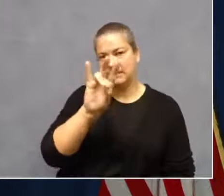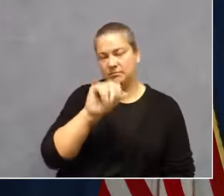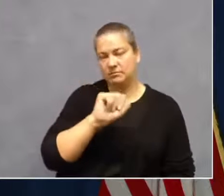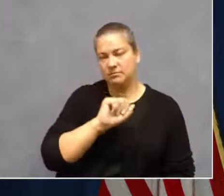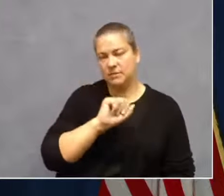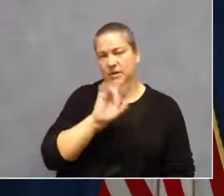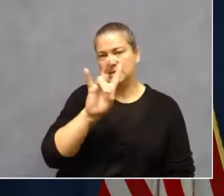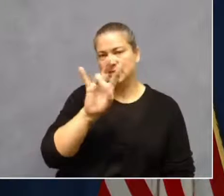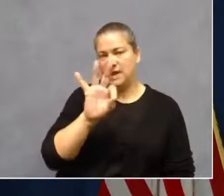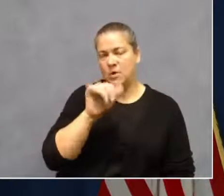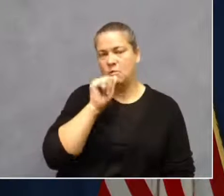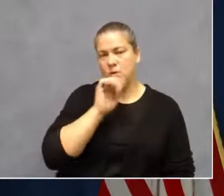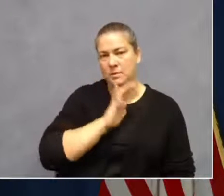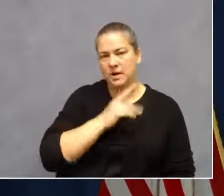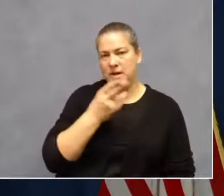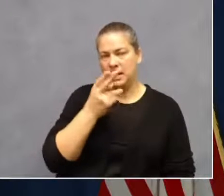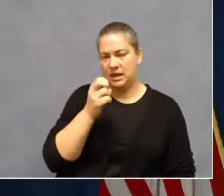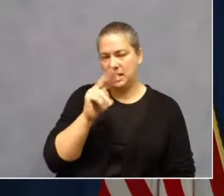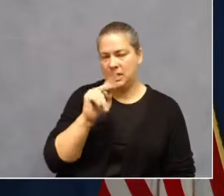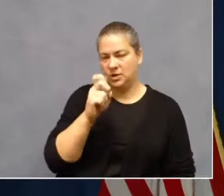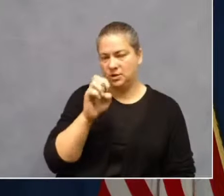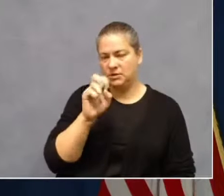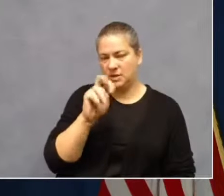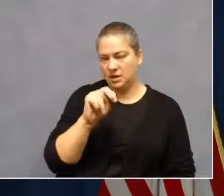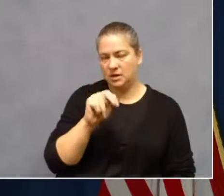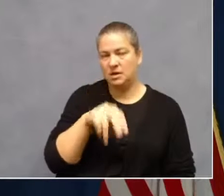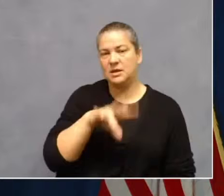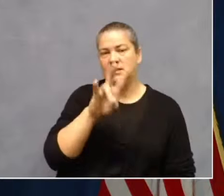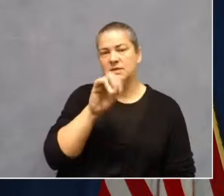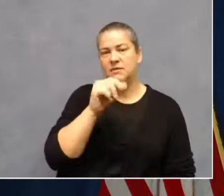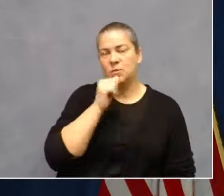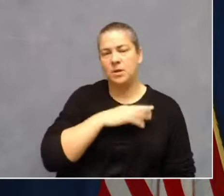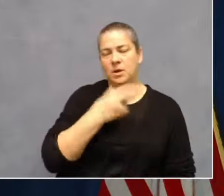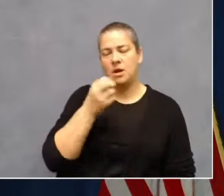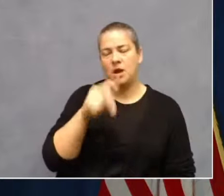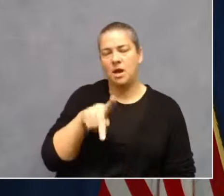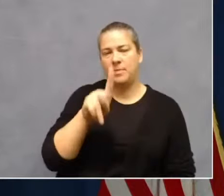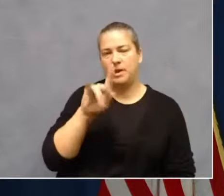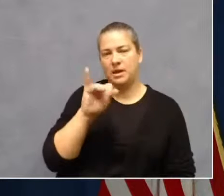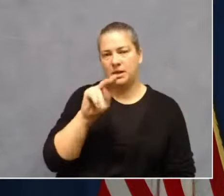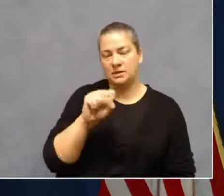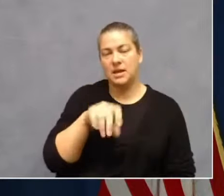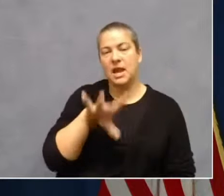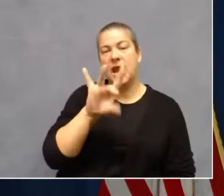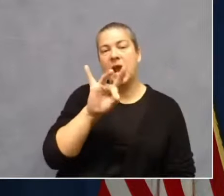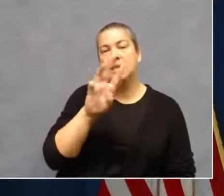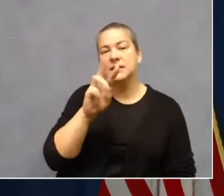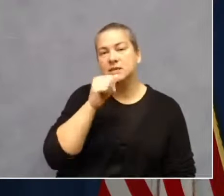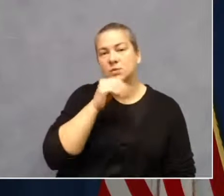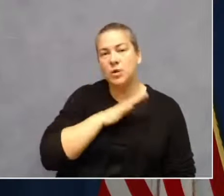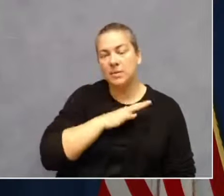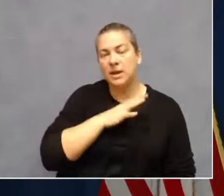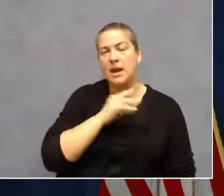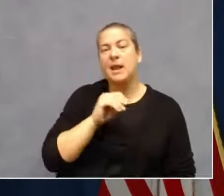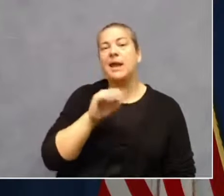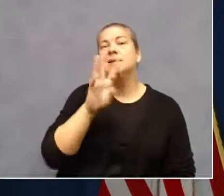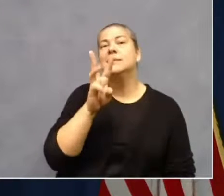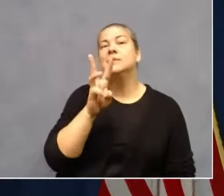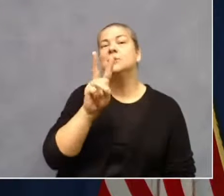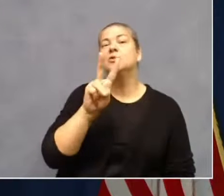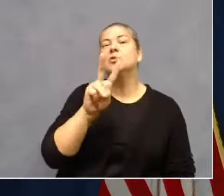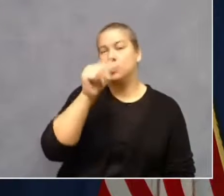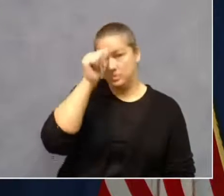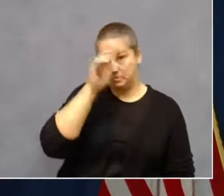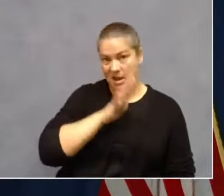79-year-old woman from Henderson, a 70-year-old woman from Hopkins, an 86-year-old woman and a 62-year-old man